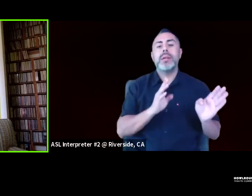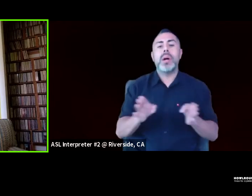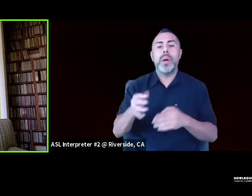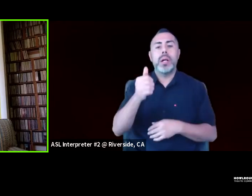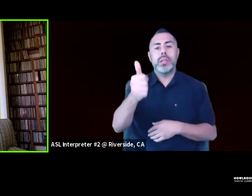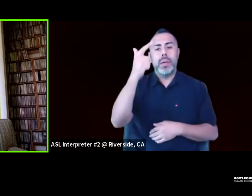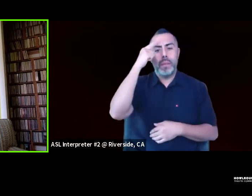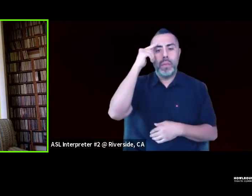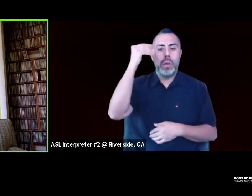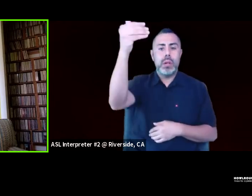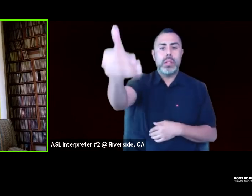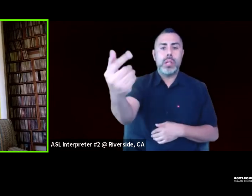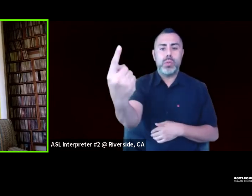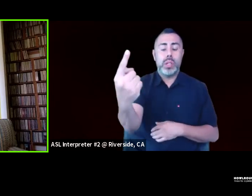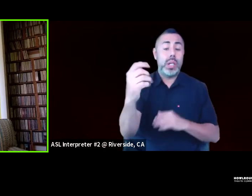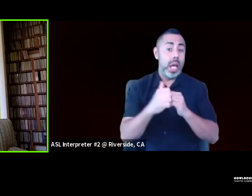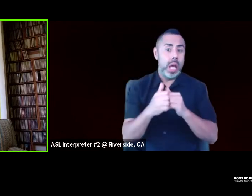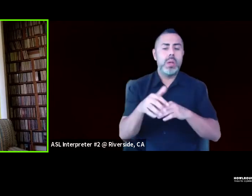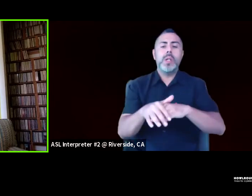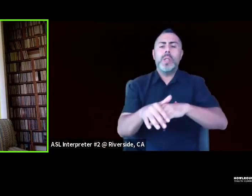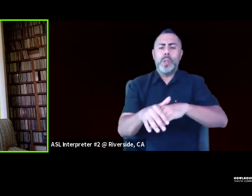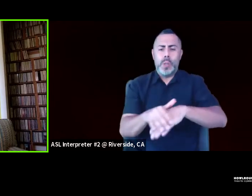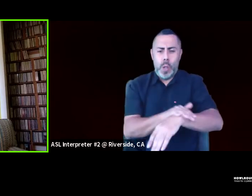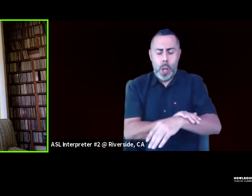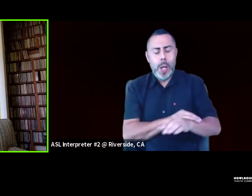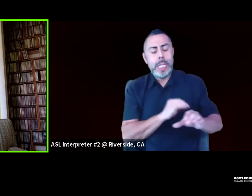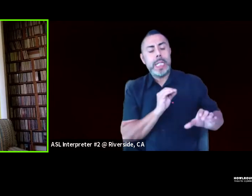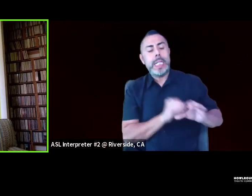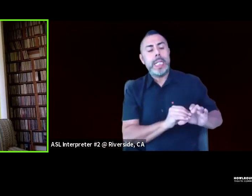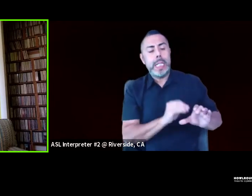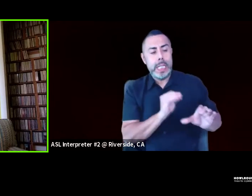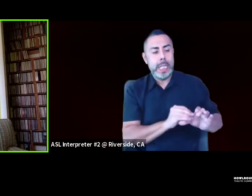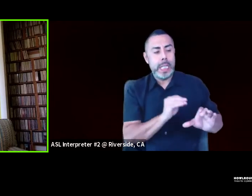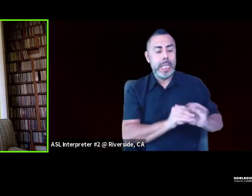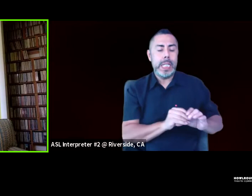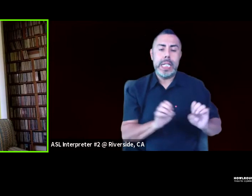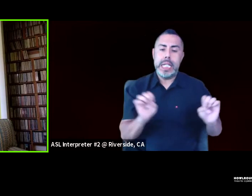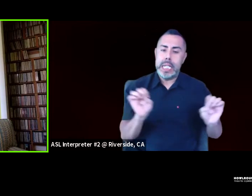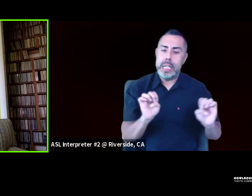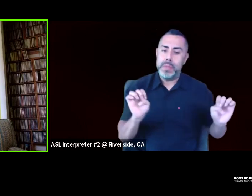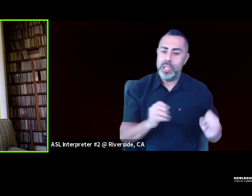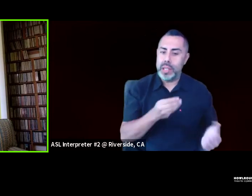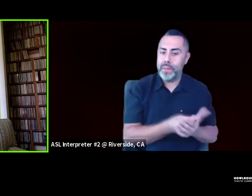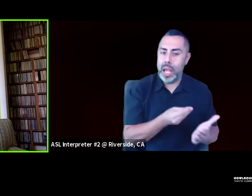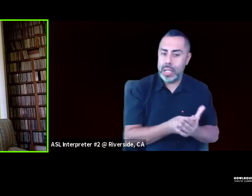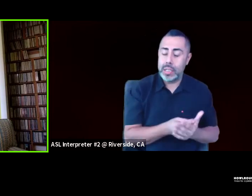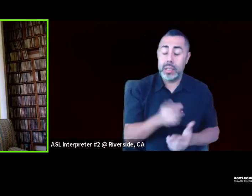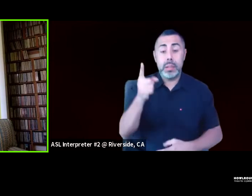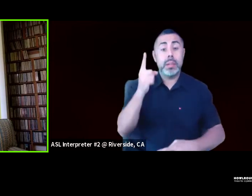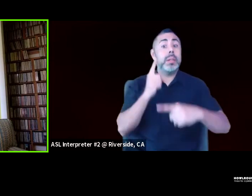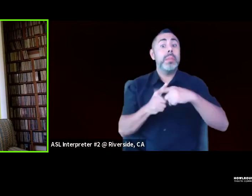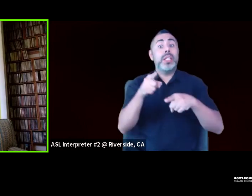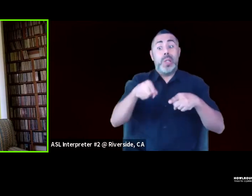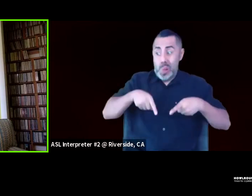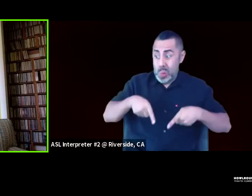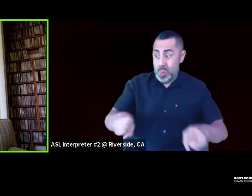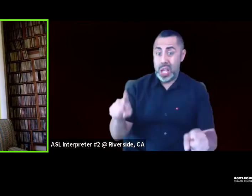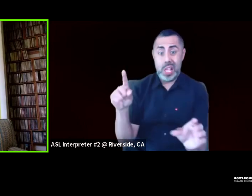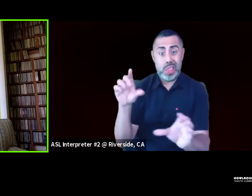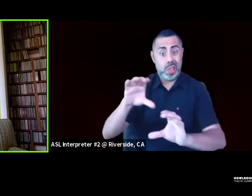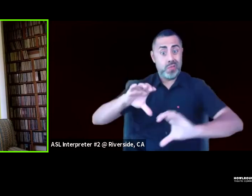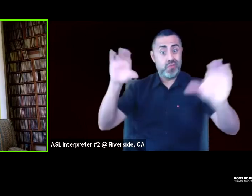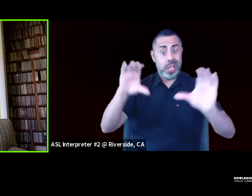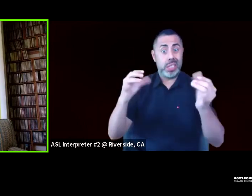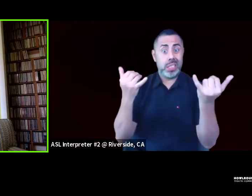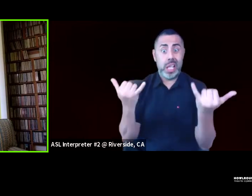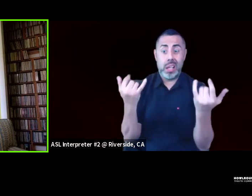fund. And while we're in this crisis, we need to do some redistribution of wealth inside